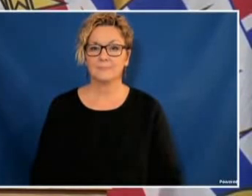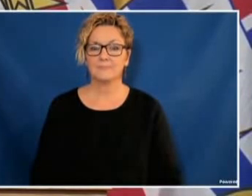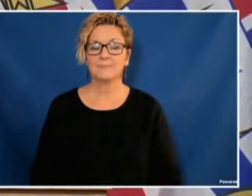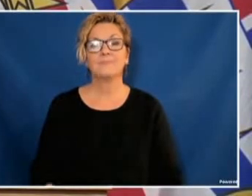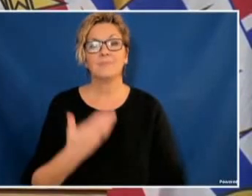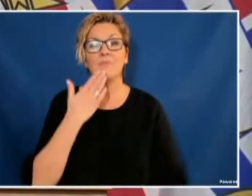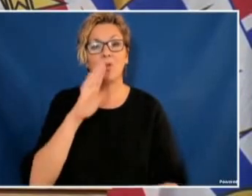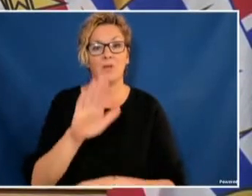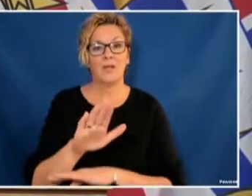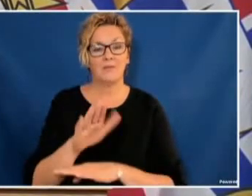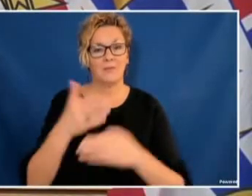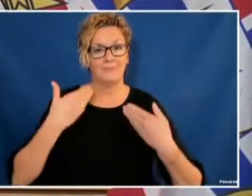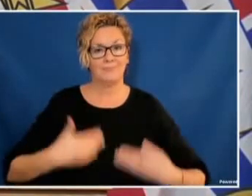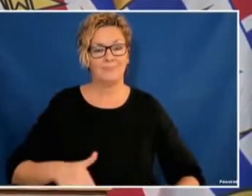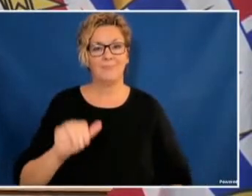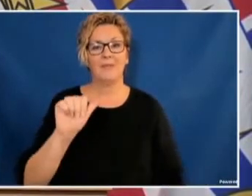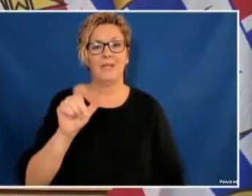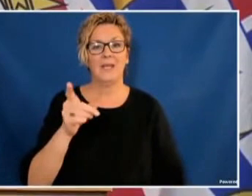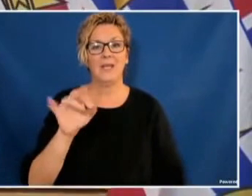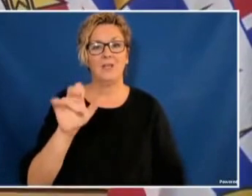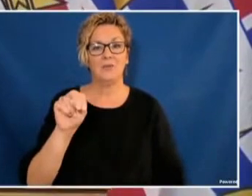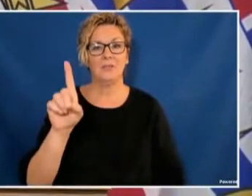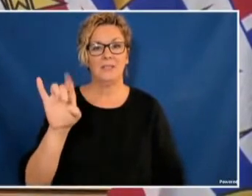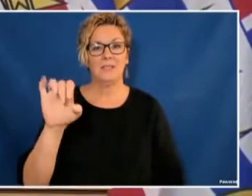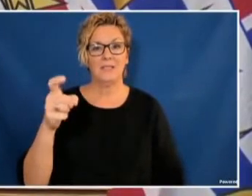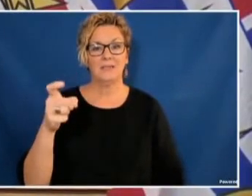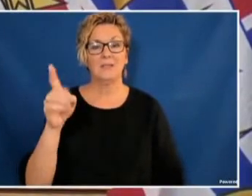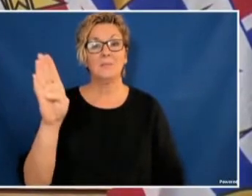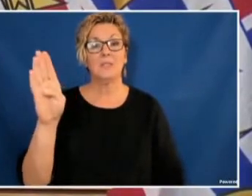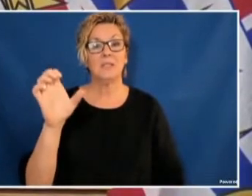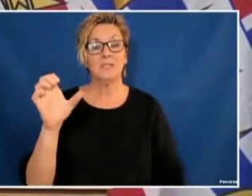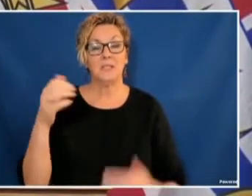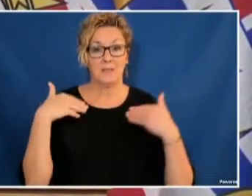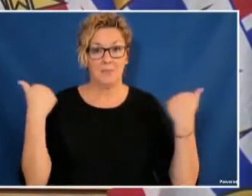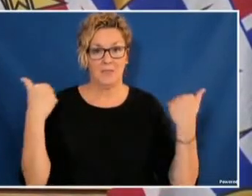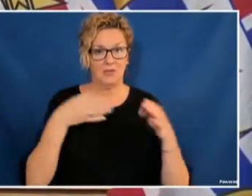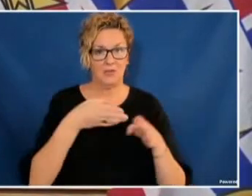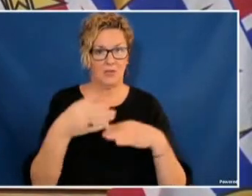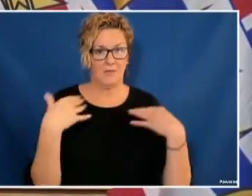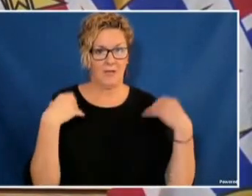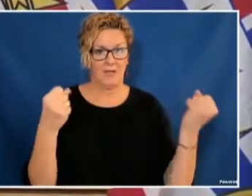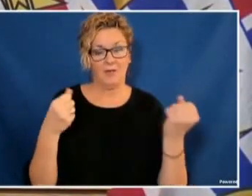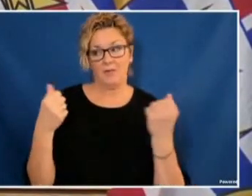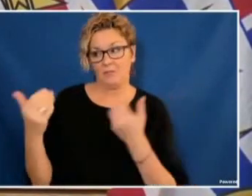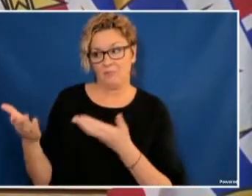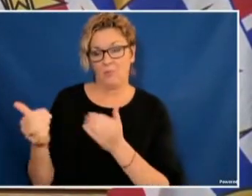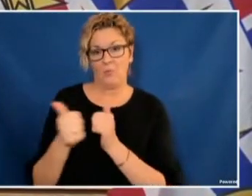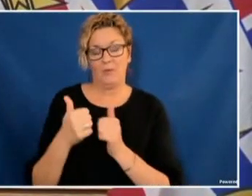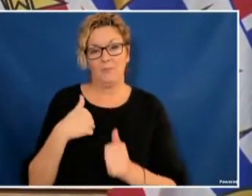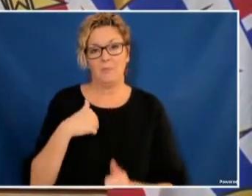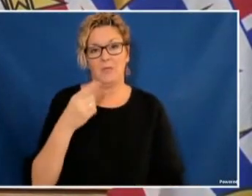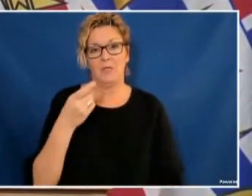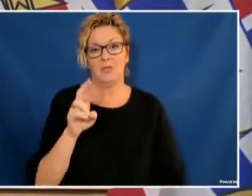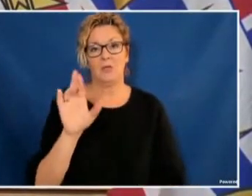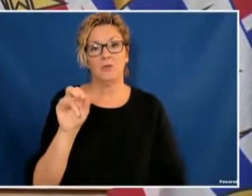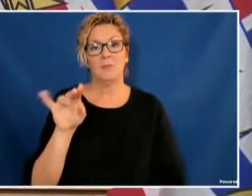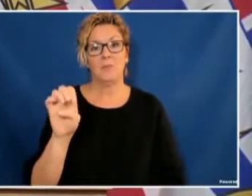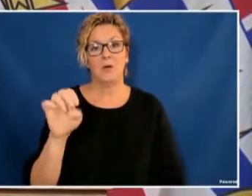today, 596 new cases in BC. Additionally, as you know, we had some challenges